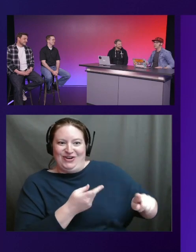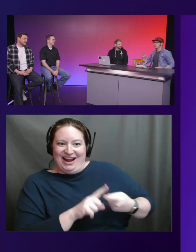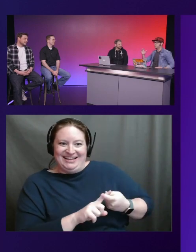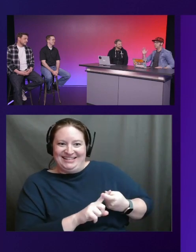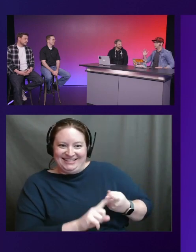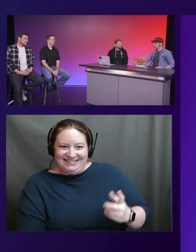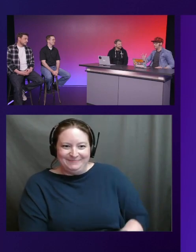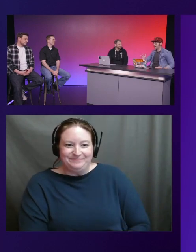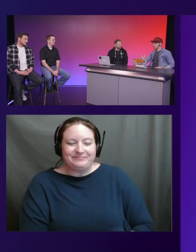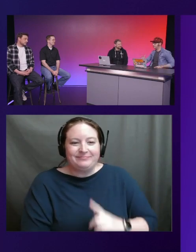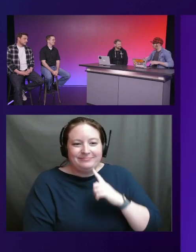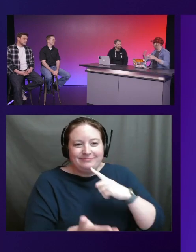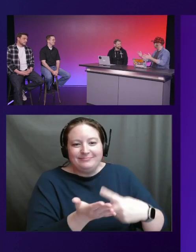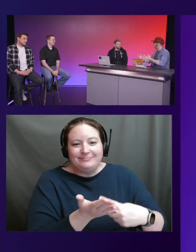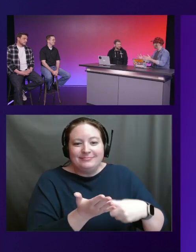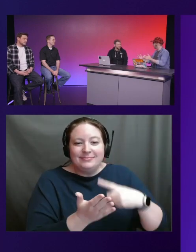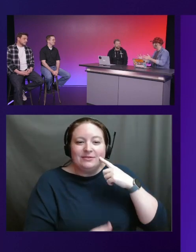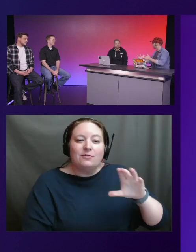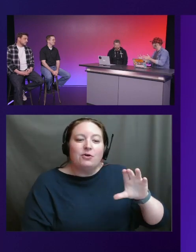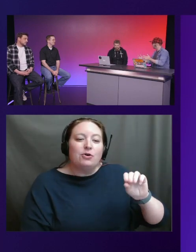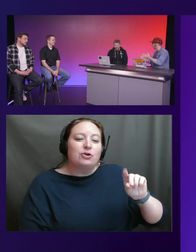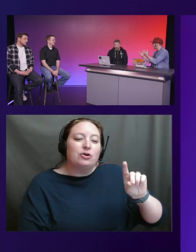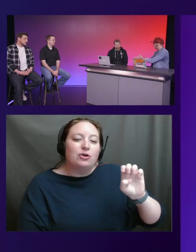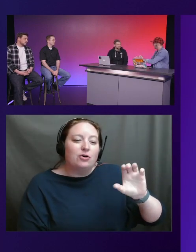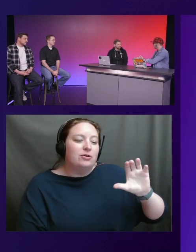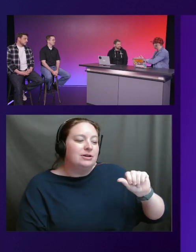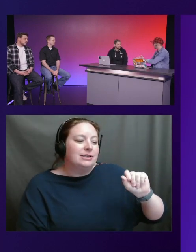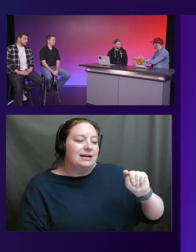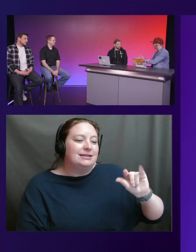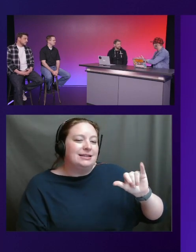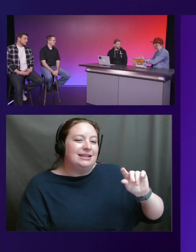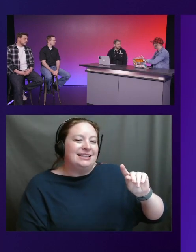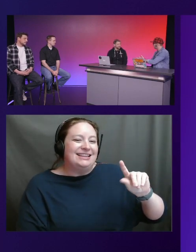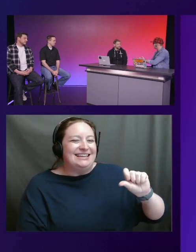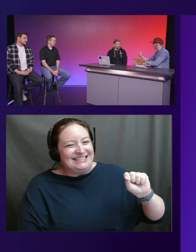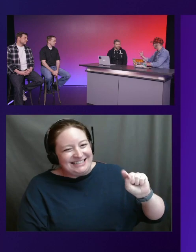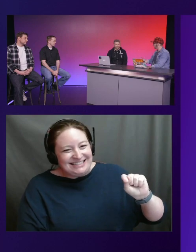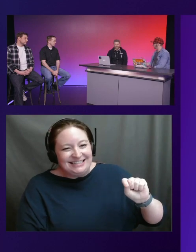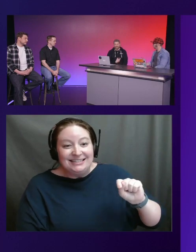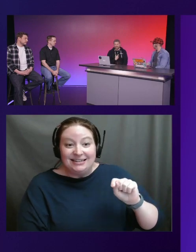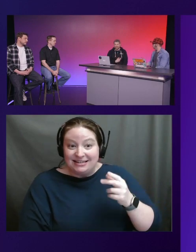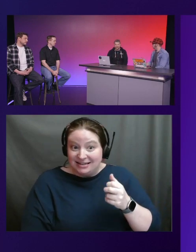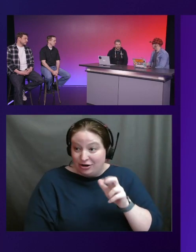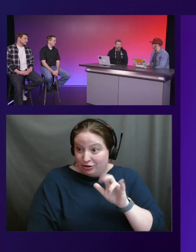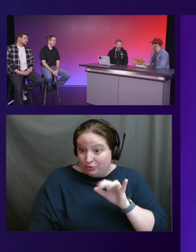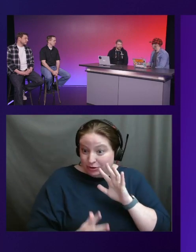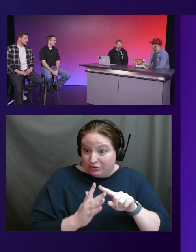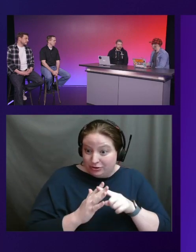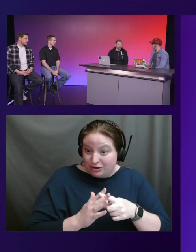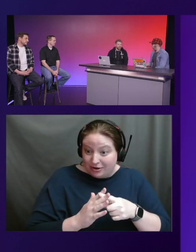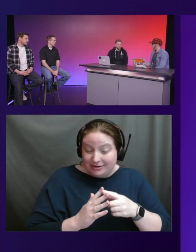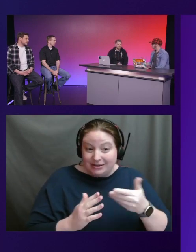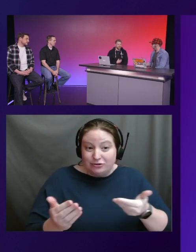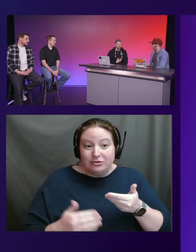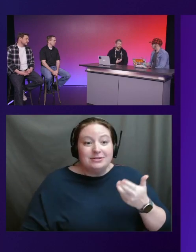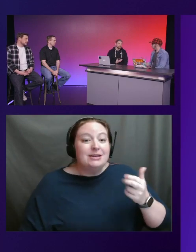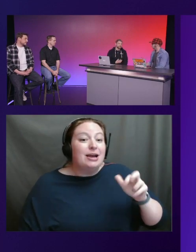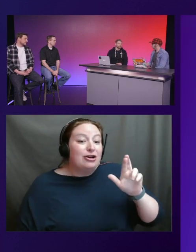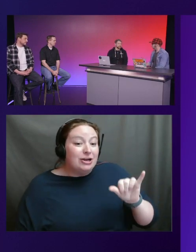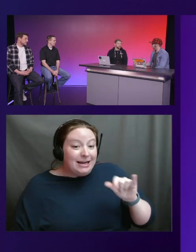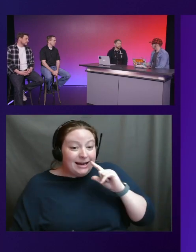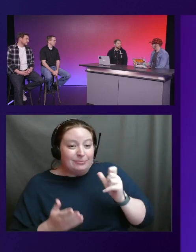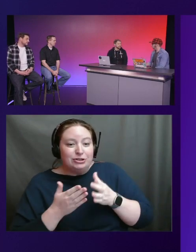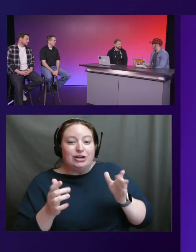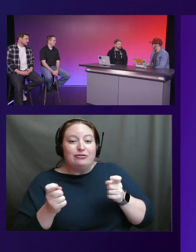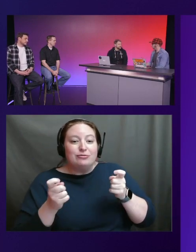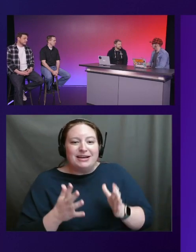to about Code Catalyst, amongst some other things too. Yep. Harry, you want to kick off intros? Sure. My name is Harry Maurer. I'm the general manager for our, I guess we're